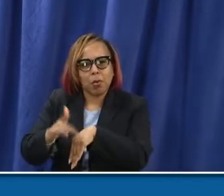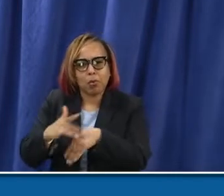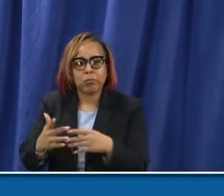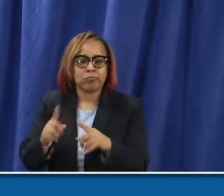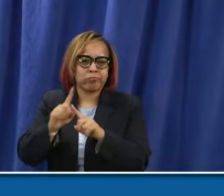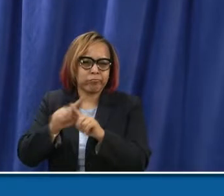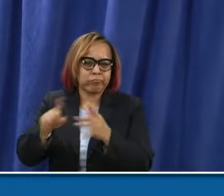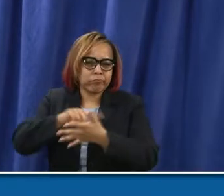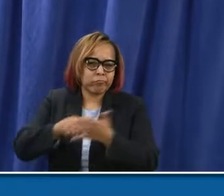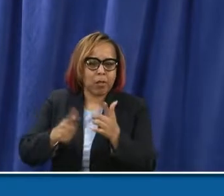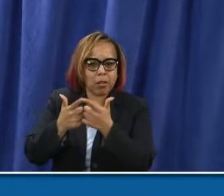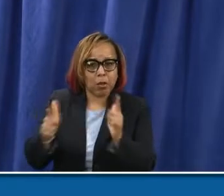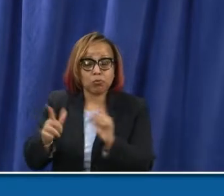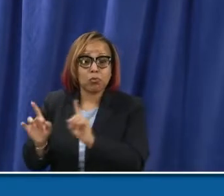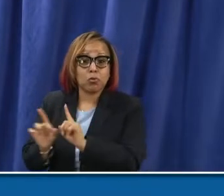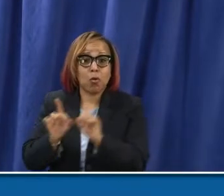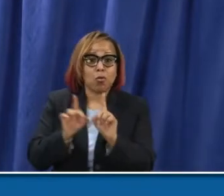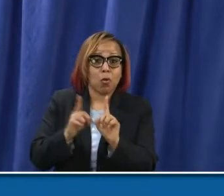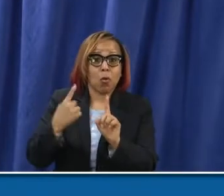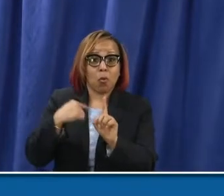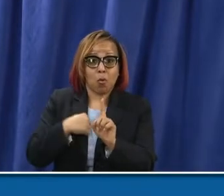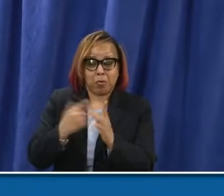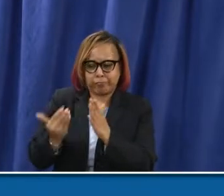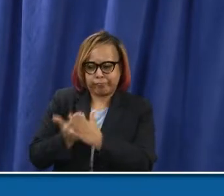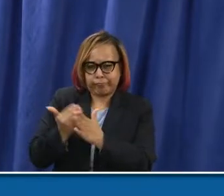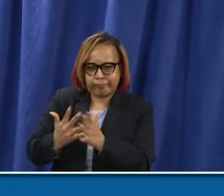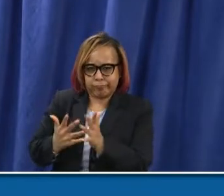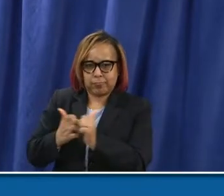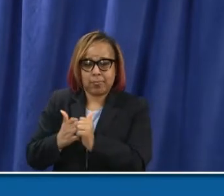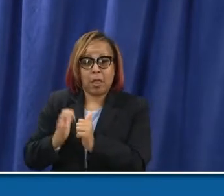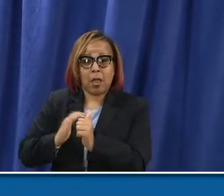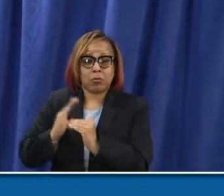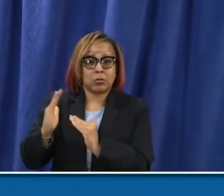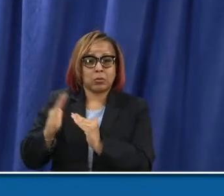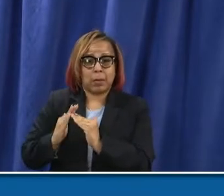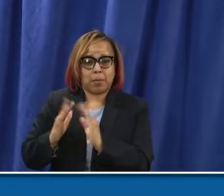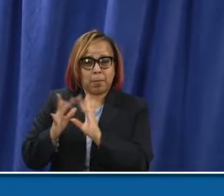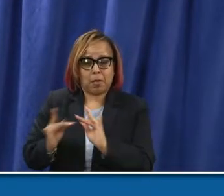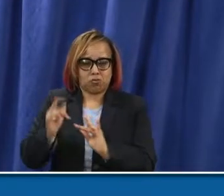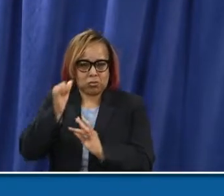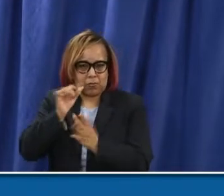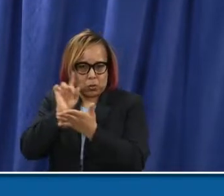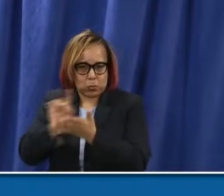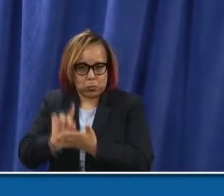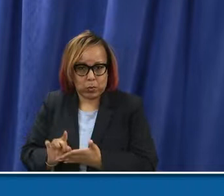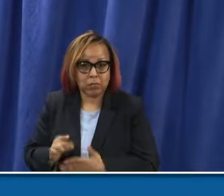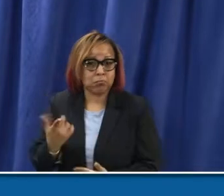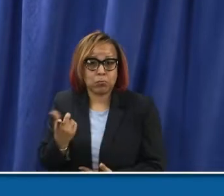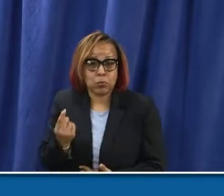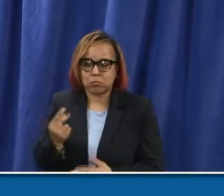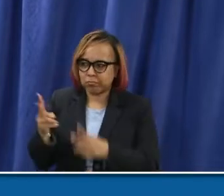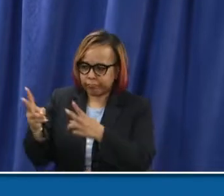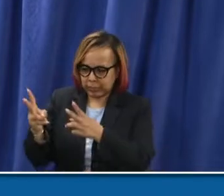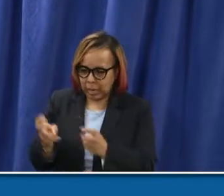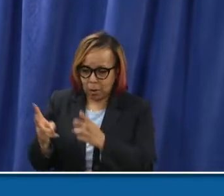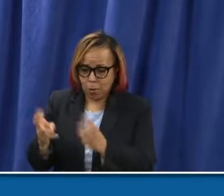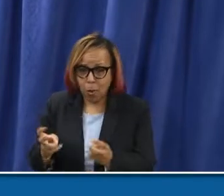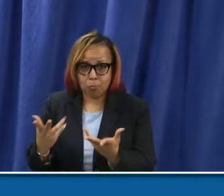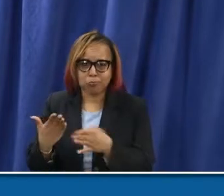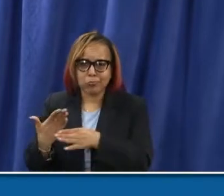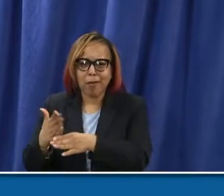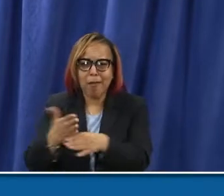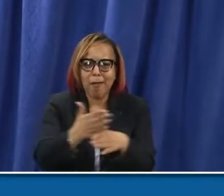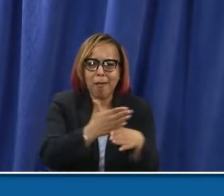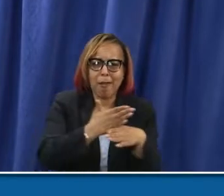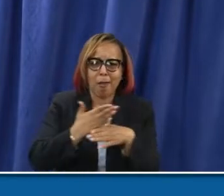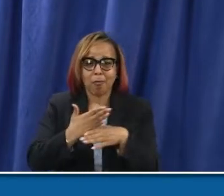many languages, and we are updating our top line messages every week. You can download these, you can share them,